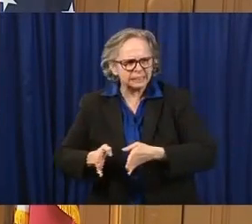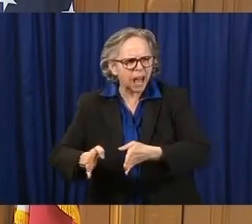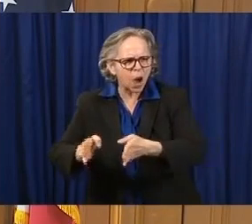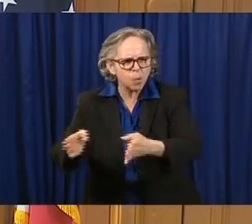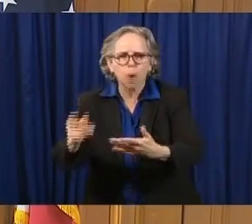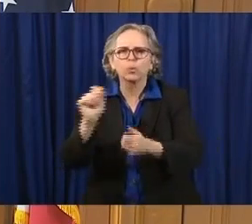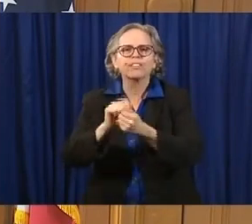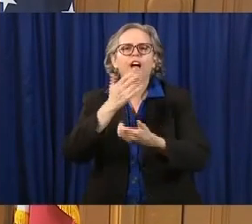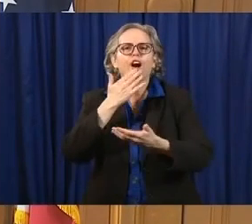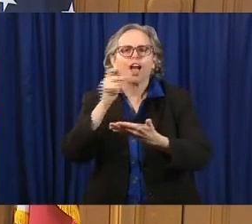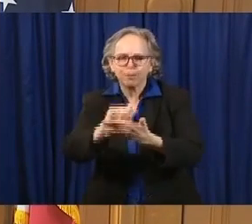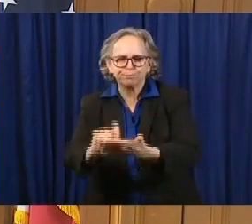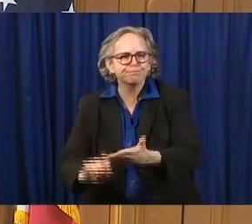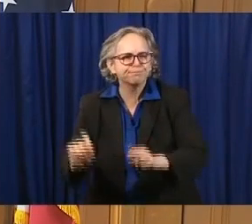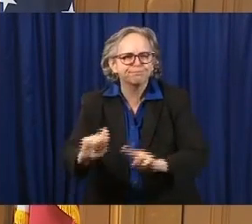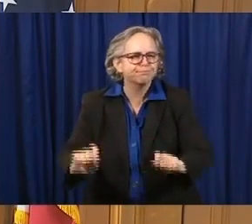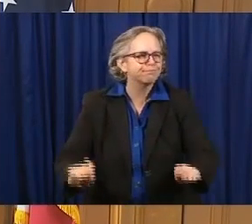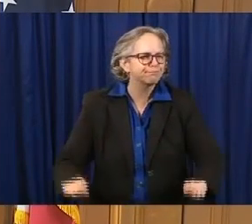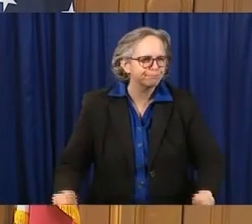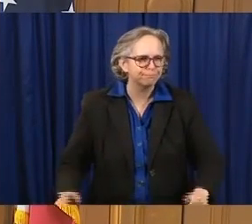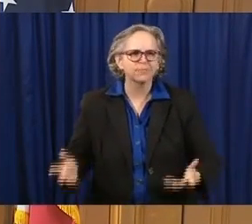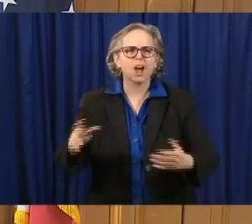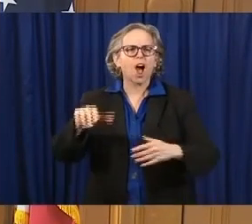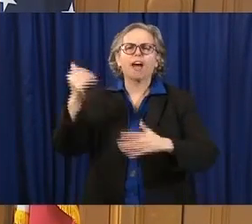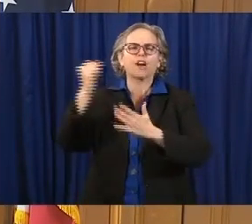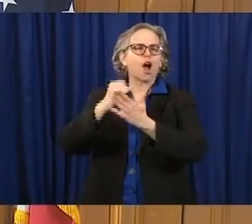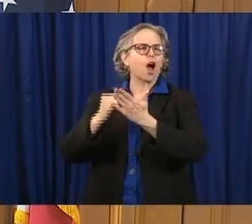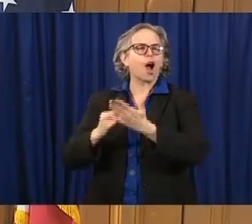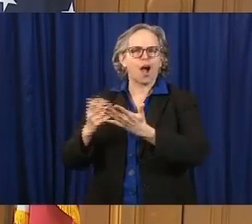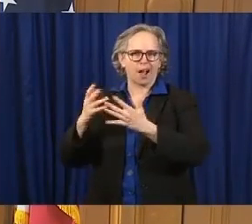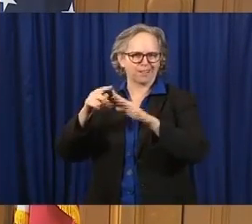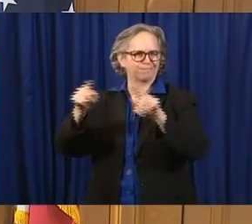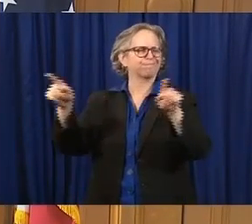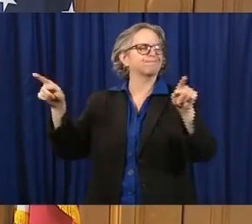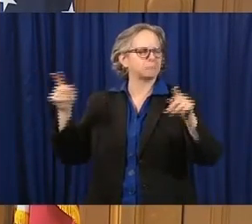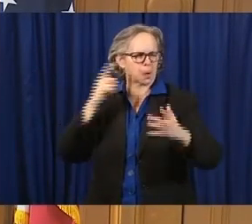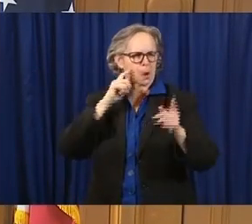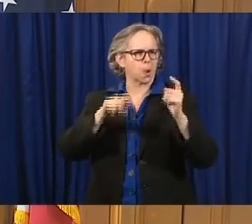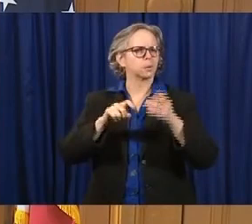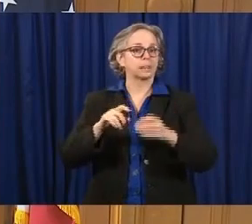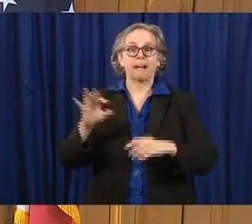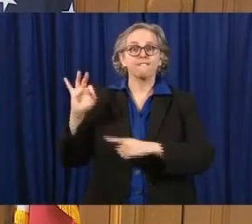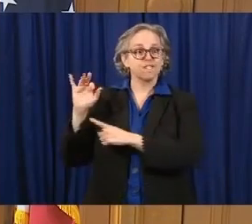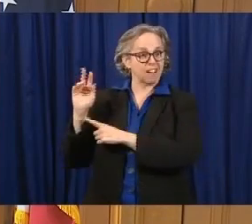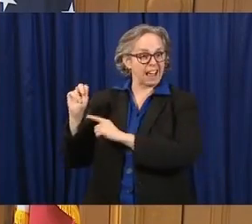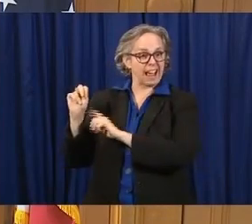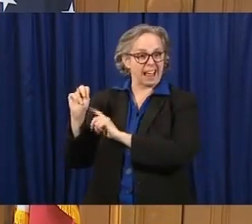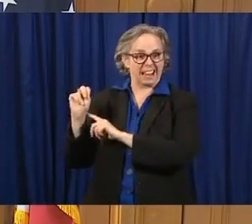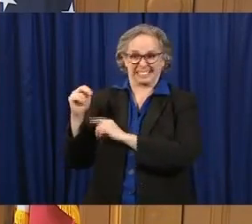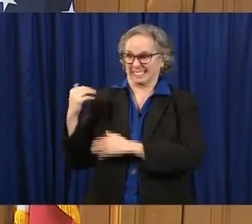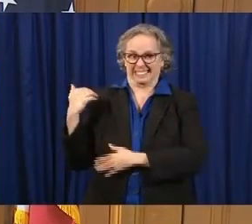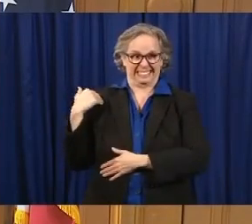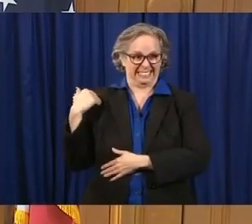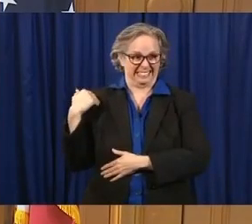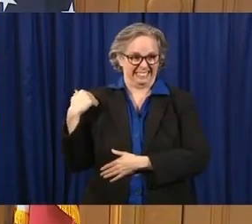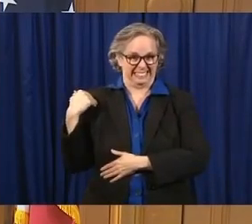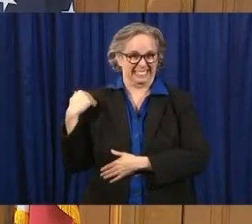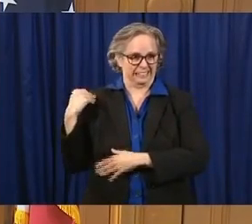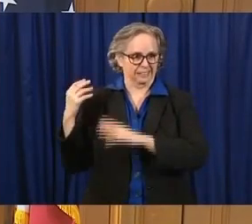And as Fran told you all the other day, she does have a recipe for the sidewalk chalk